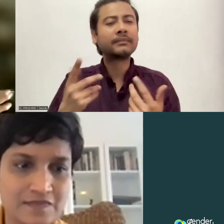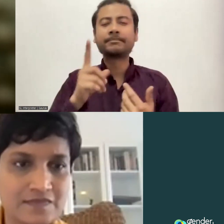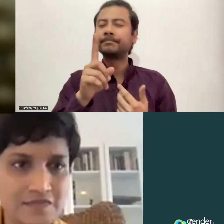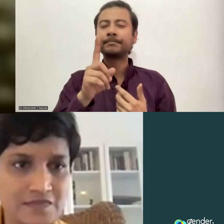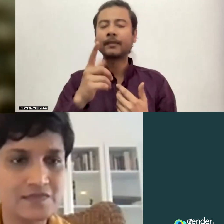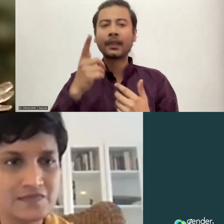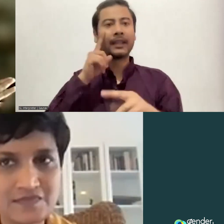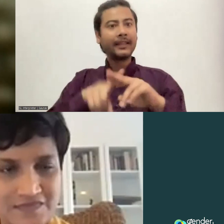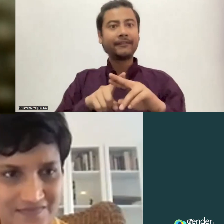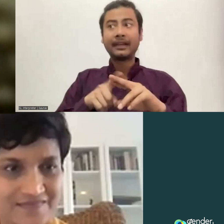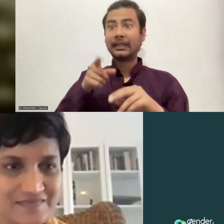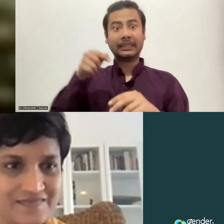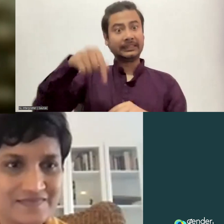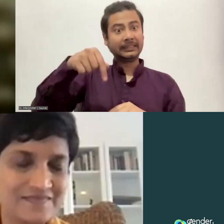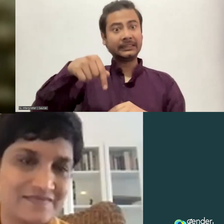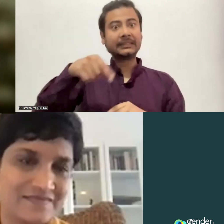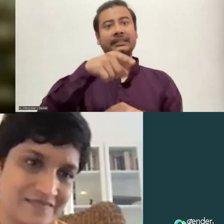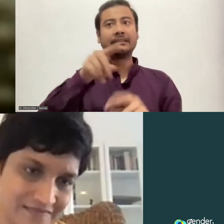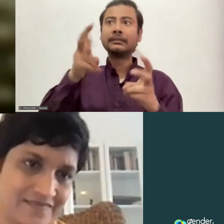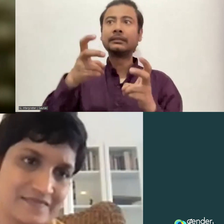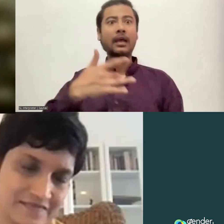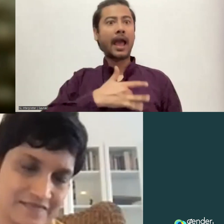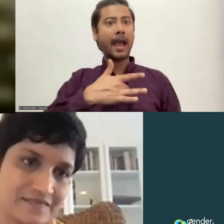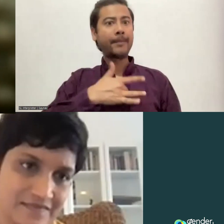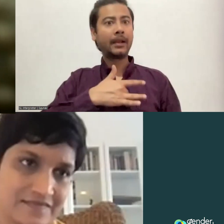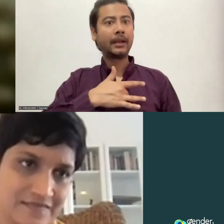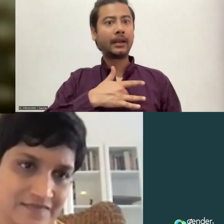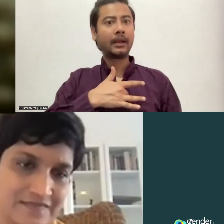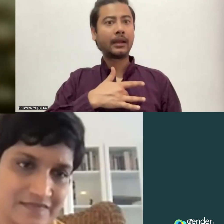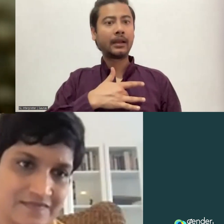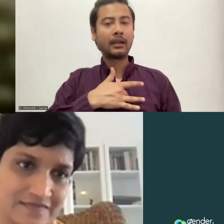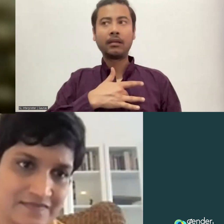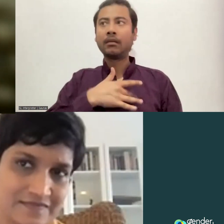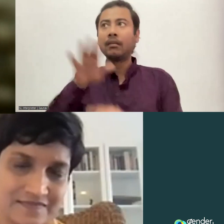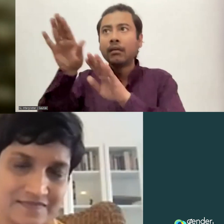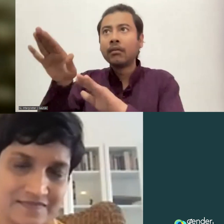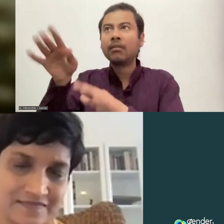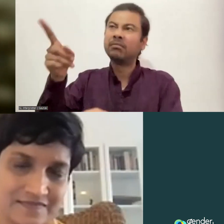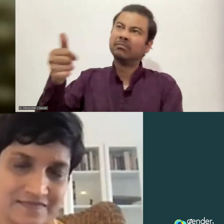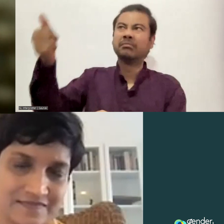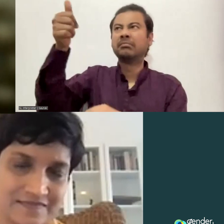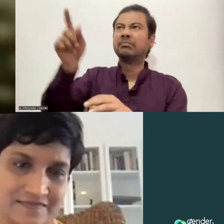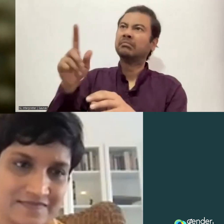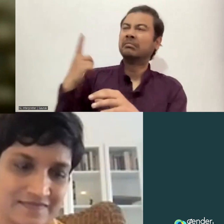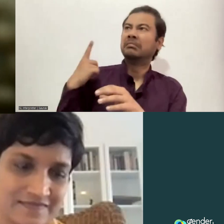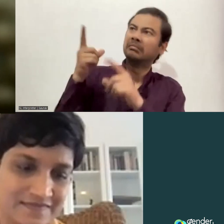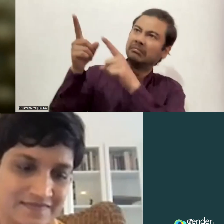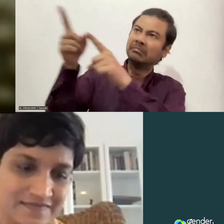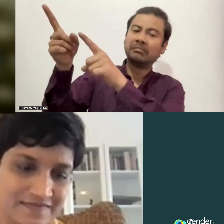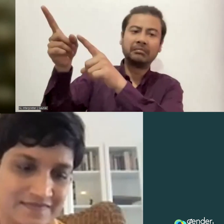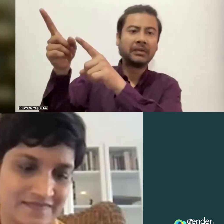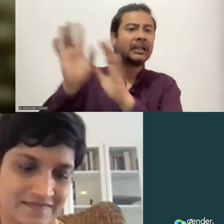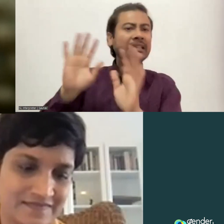such formality that people stop feeling that they're human beings in spaces. We also see that with workplaces,